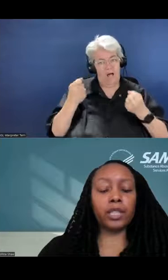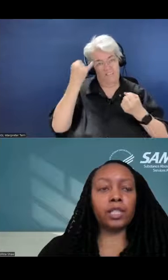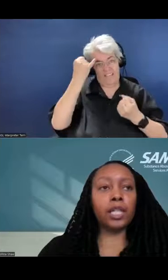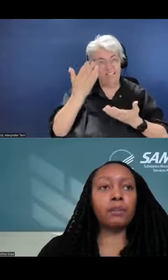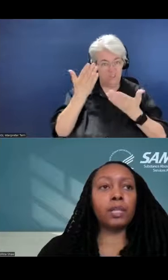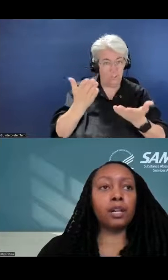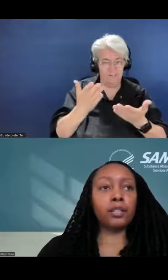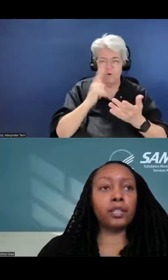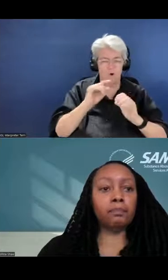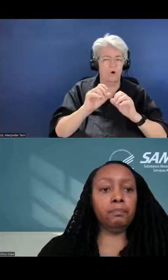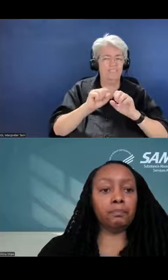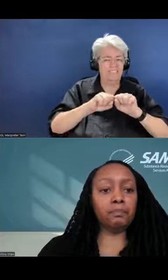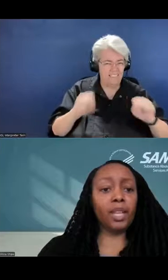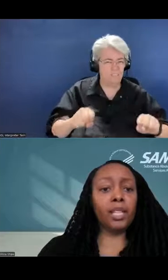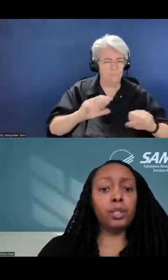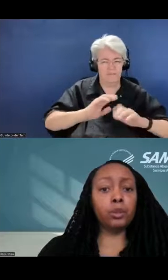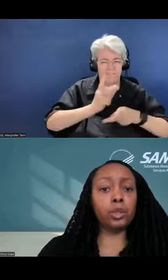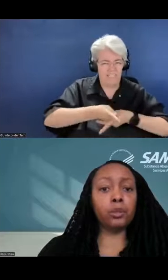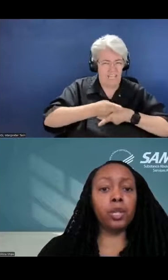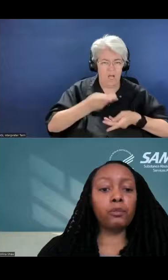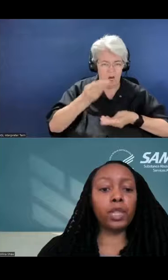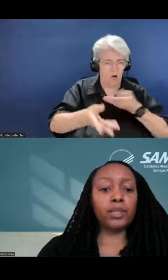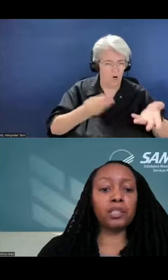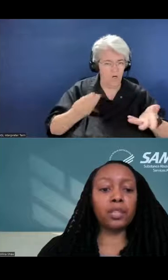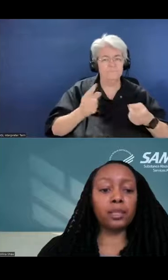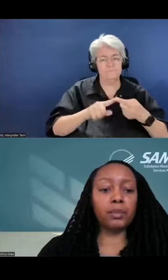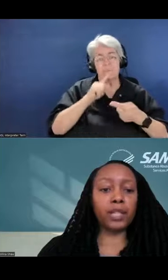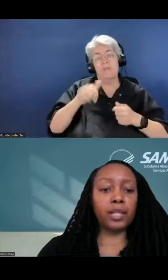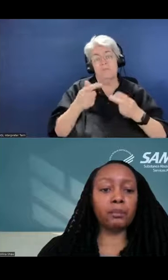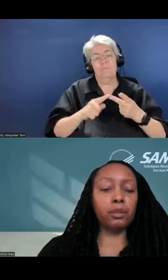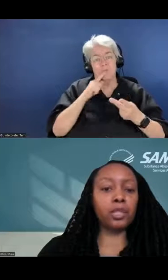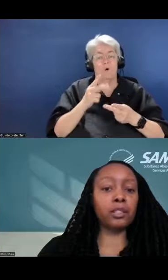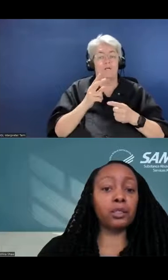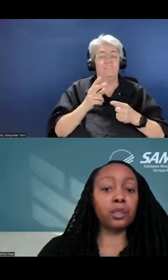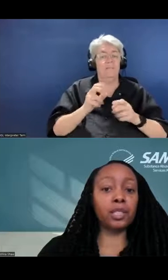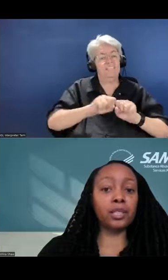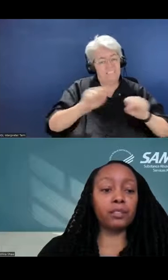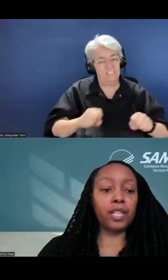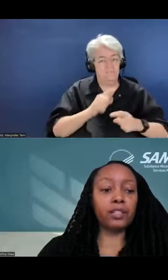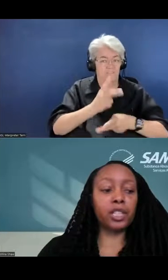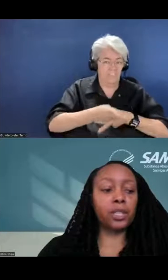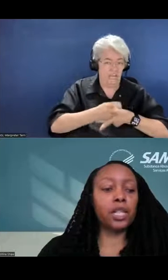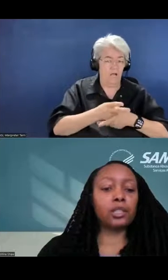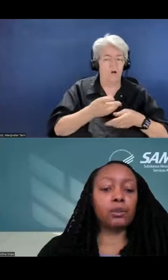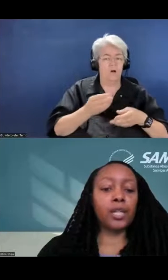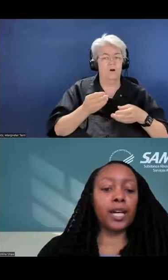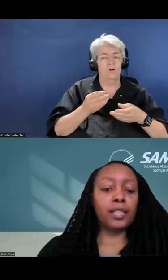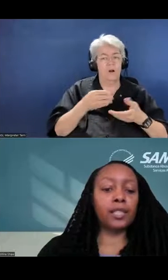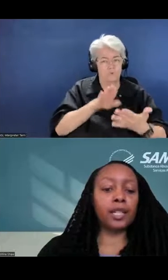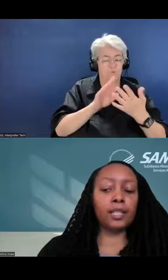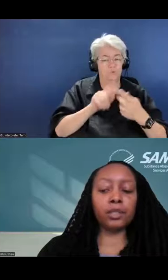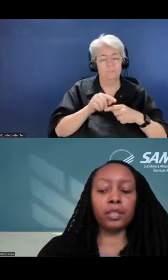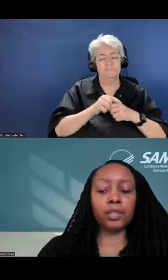Care grantees, but other individuals who really want to use that systems of care approach and are interested in systems of care for youth. So